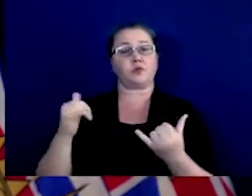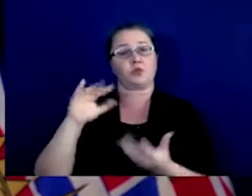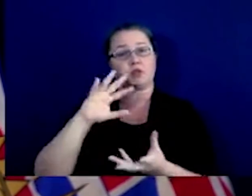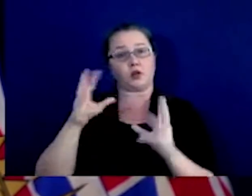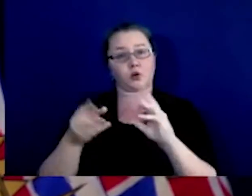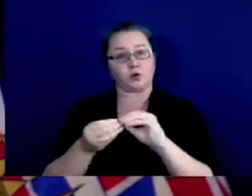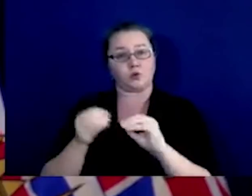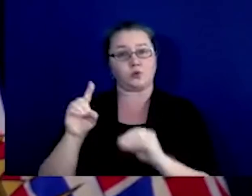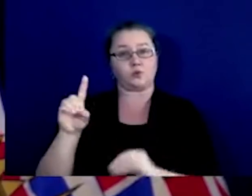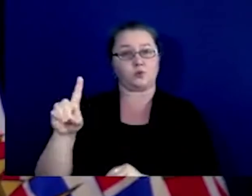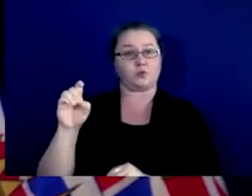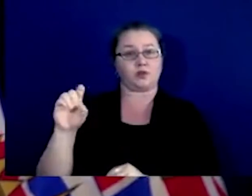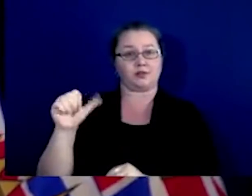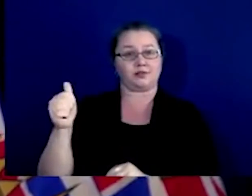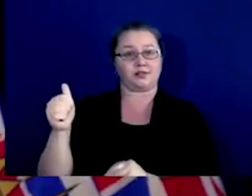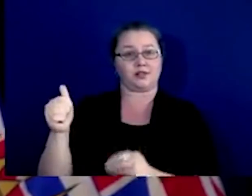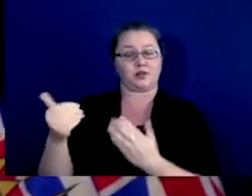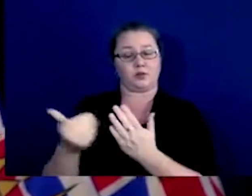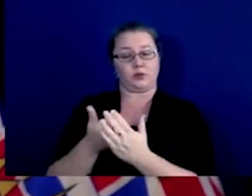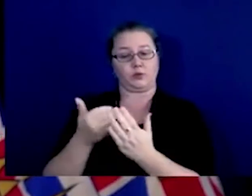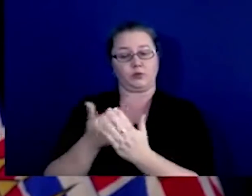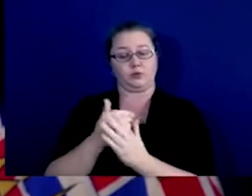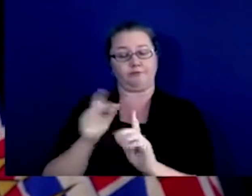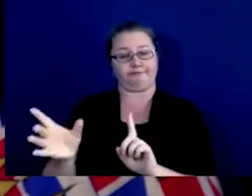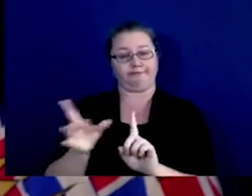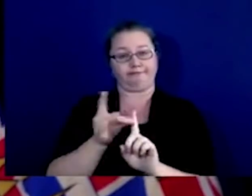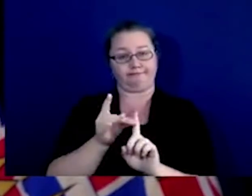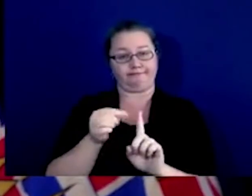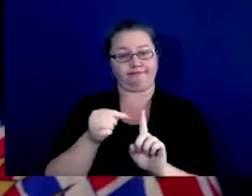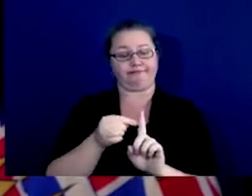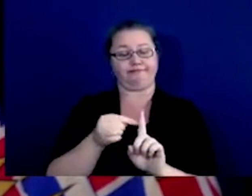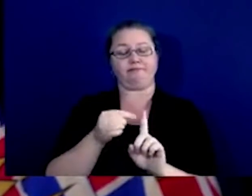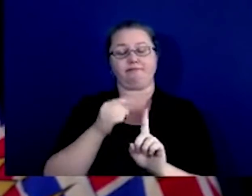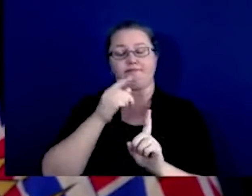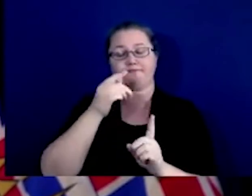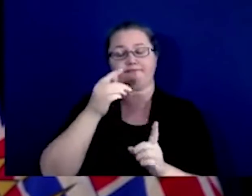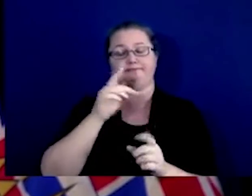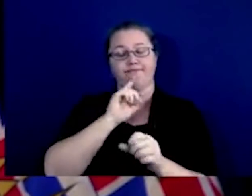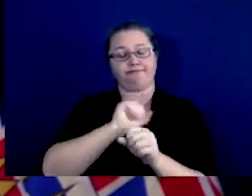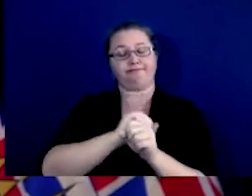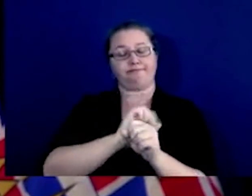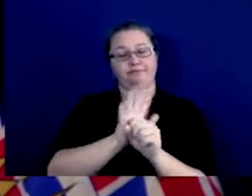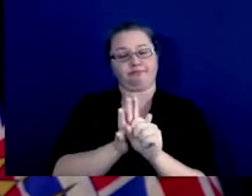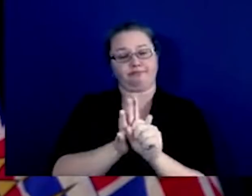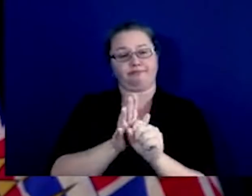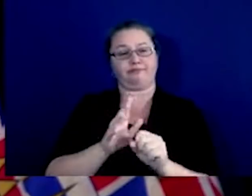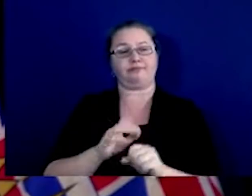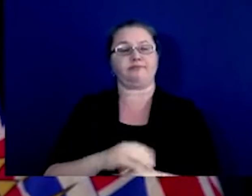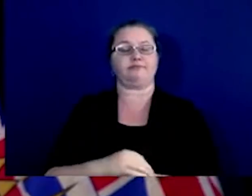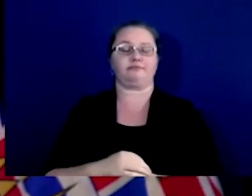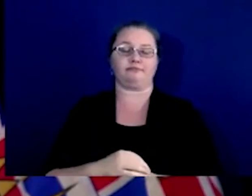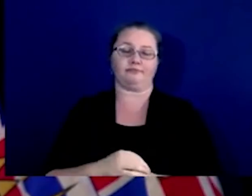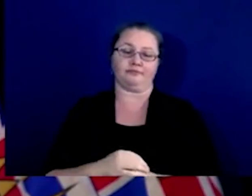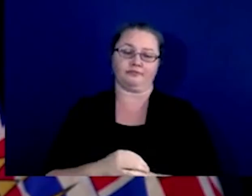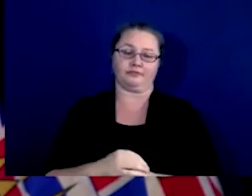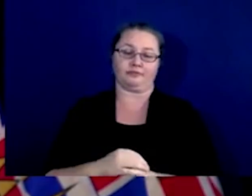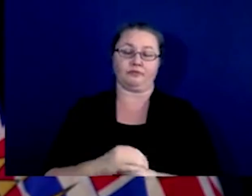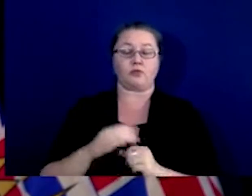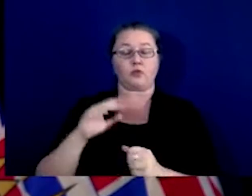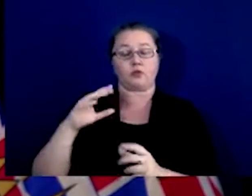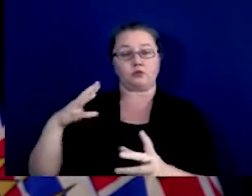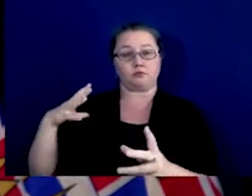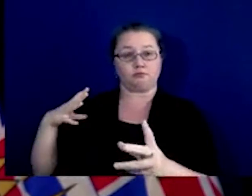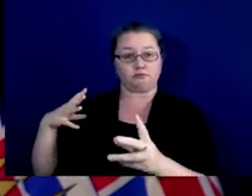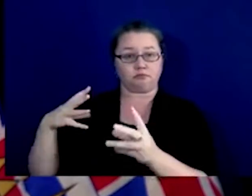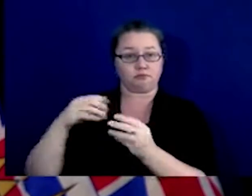5,174 people in Fraser Health, 223 people in Vancouver Island Health Authority,